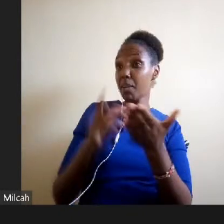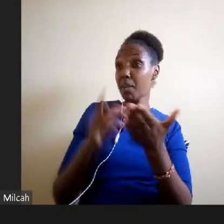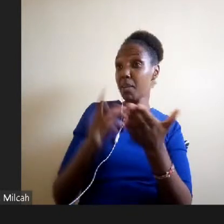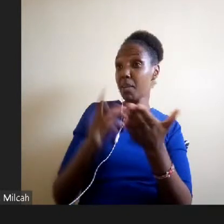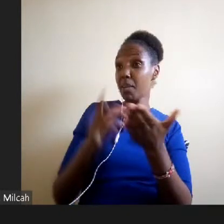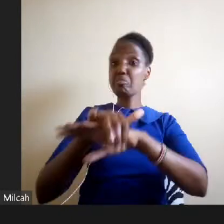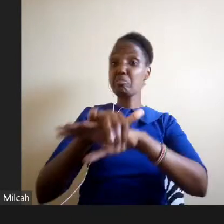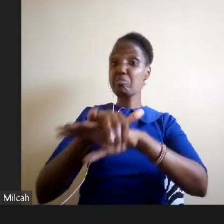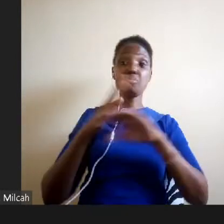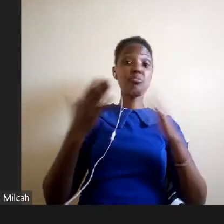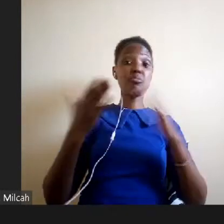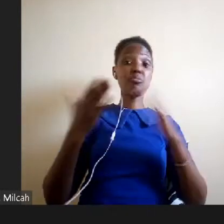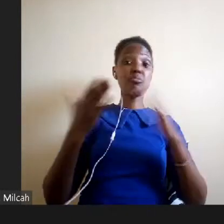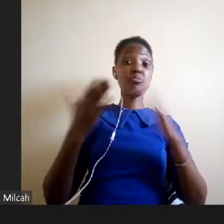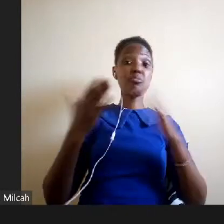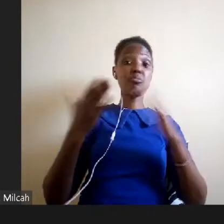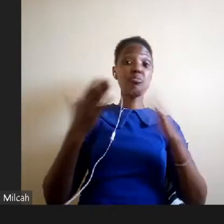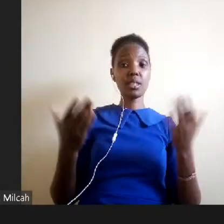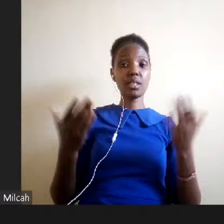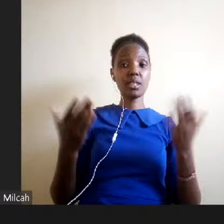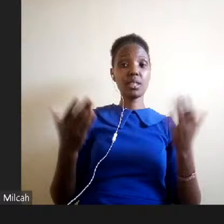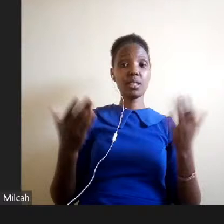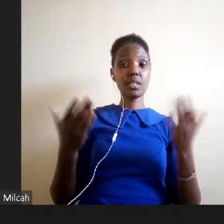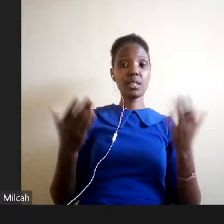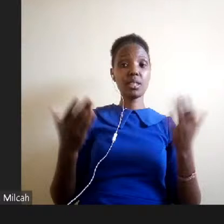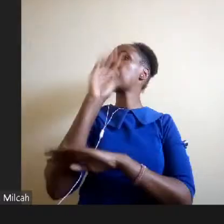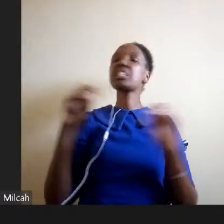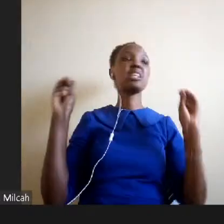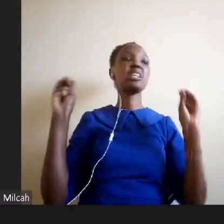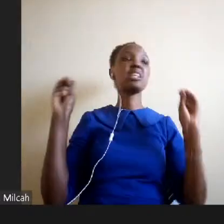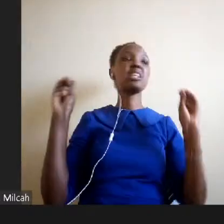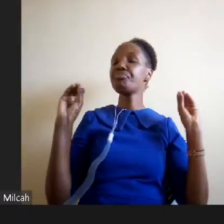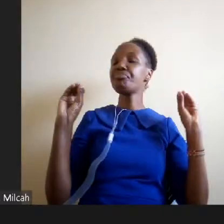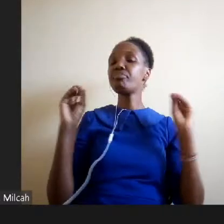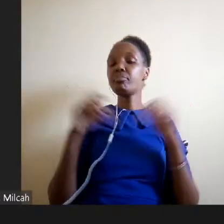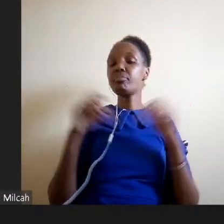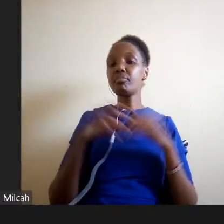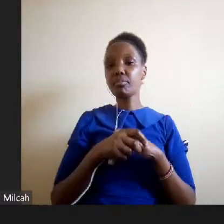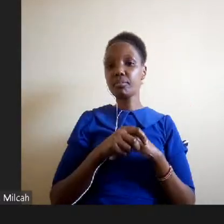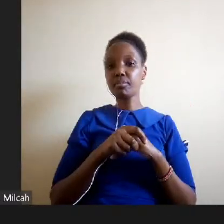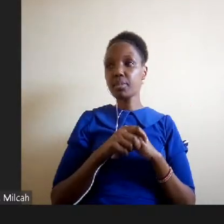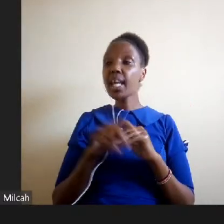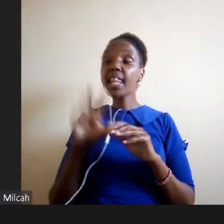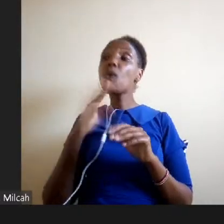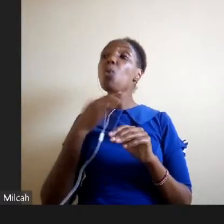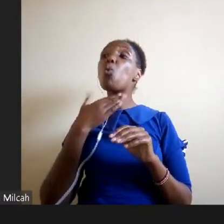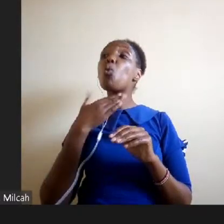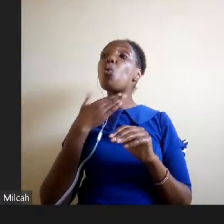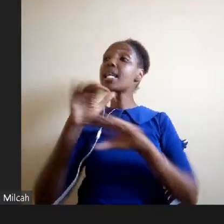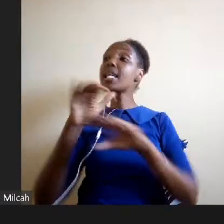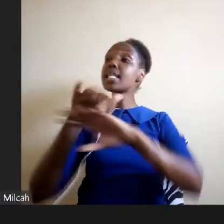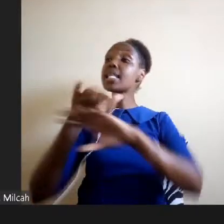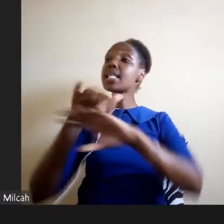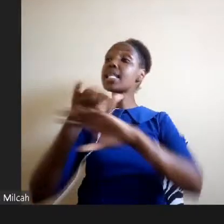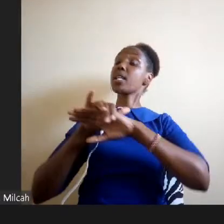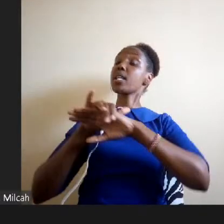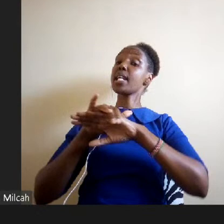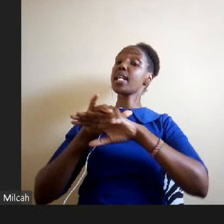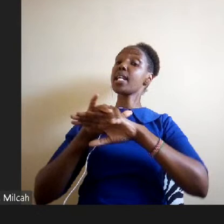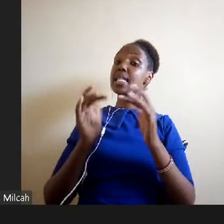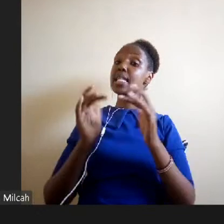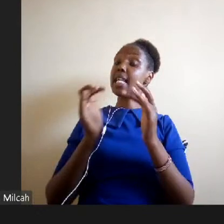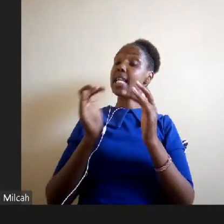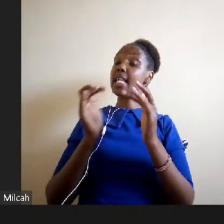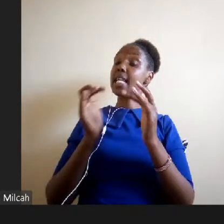won the lottery and then you never even participated in any lottery. Those are phishing emails where we need to be able to start having conversations with our